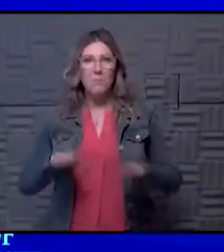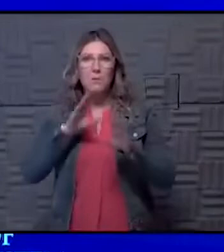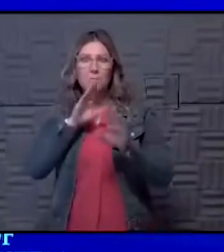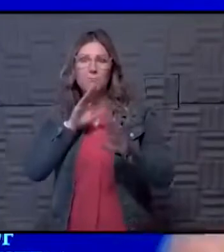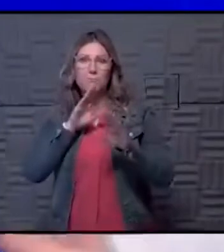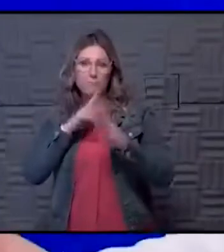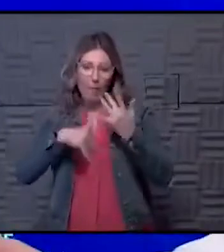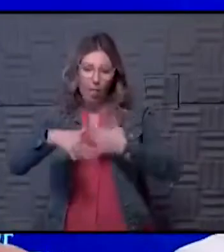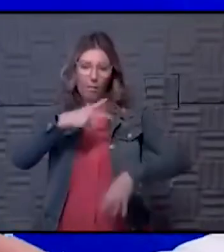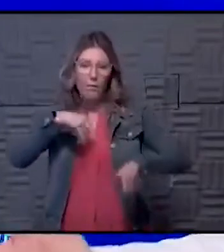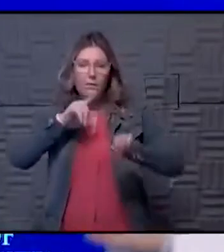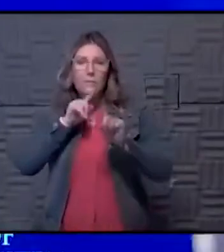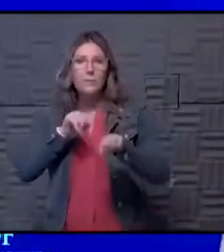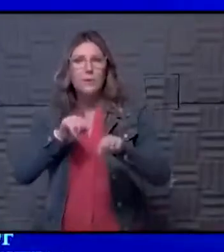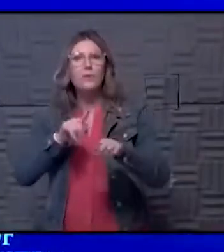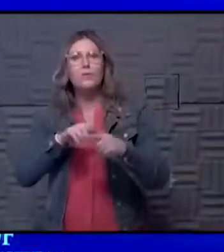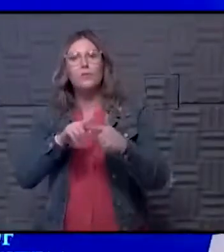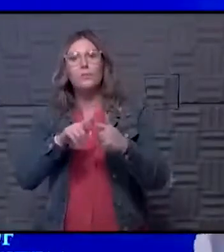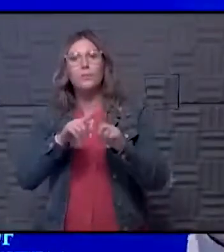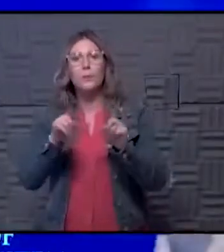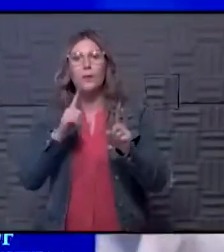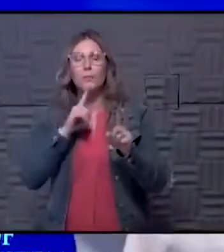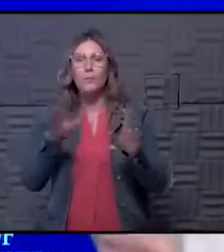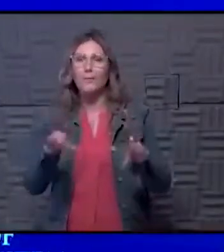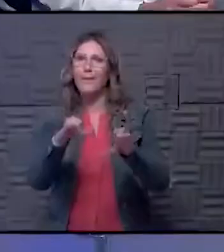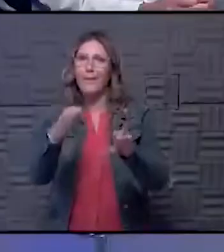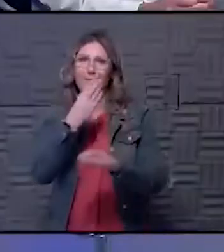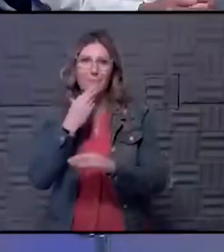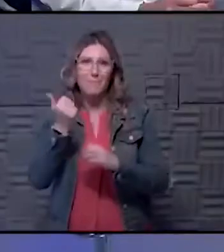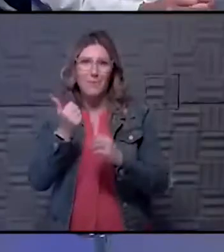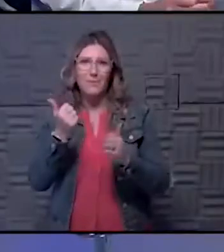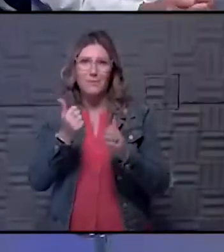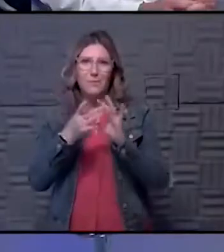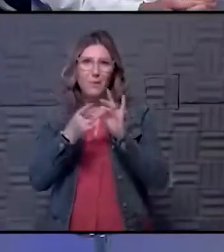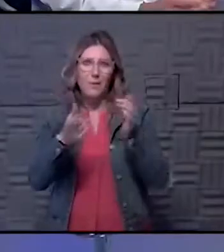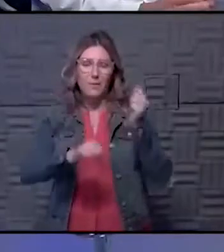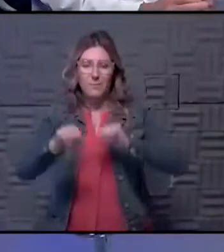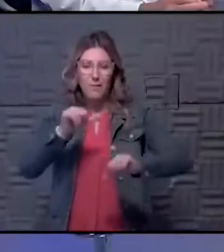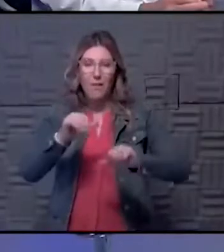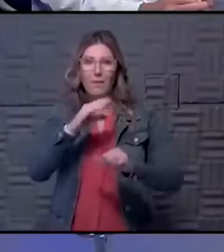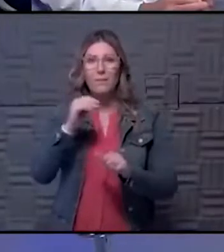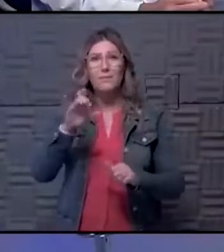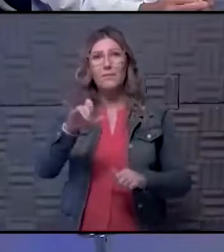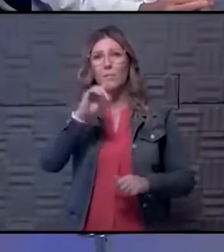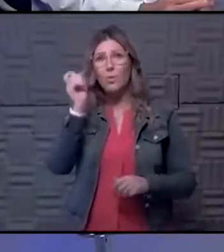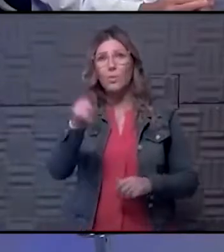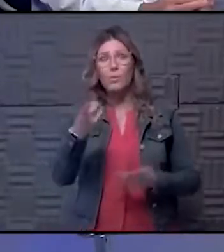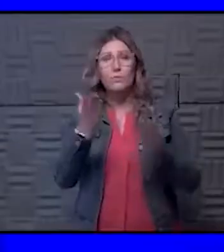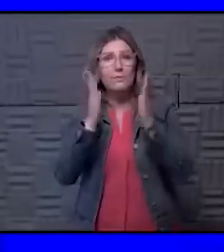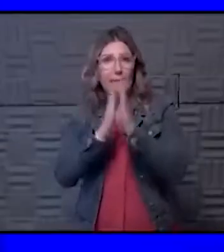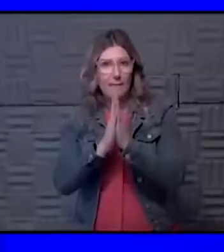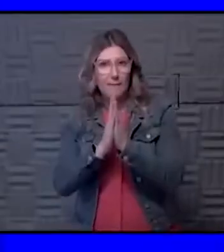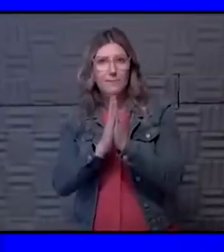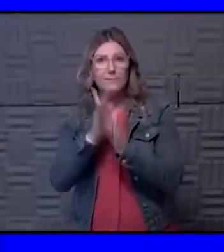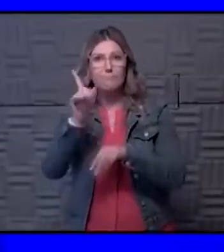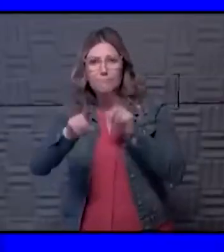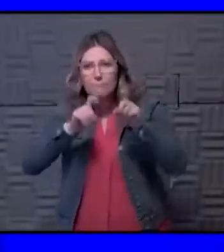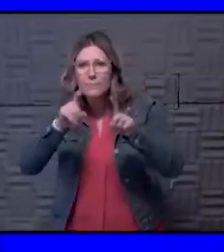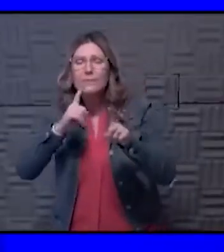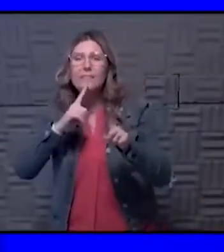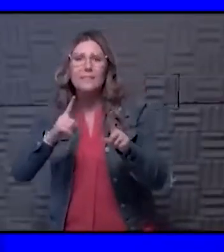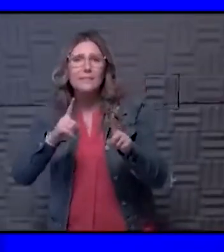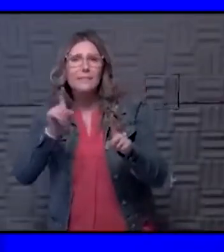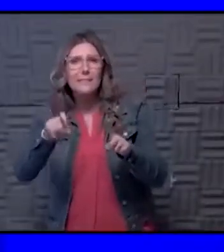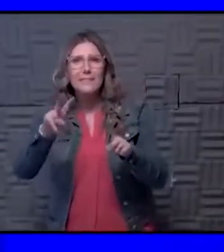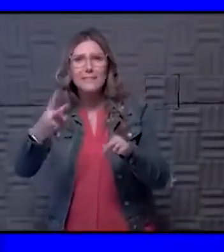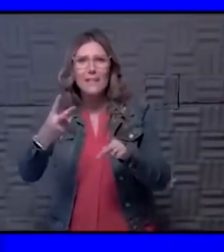don't know the complete answer to that, but we're going to act in the best interest of science, I think. Yeah, and I know that question is being asked right now, and hopefully we will get